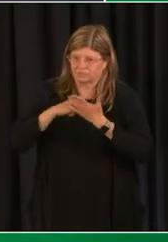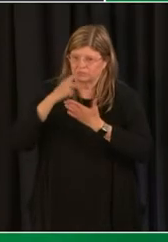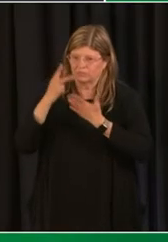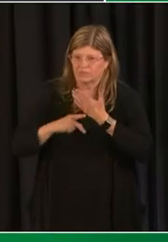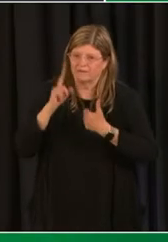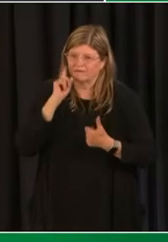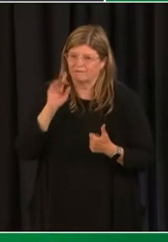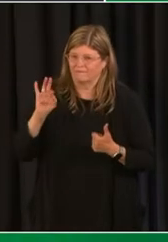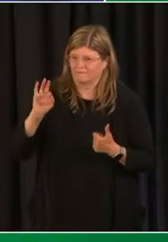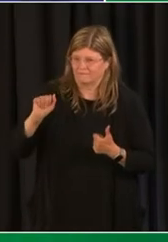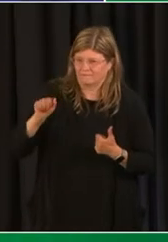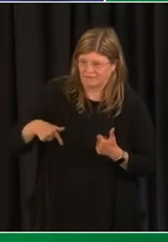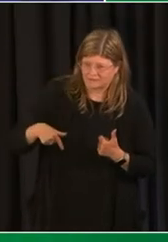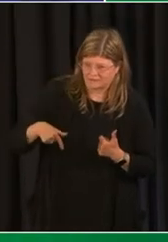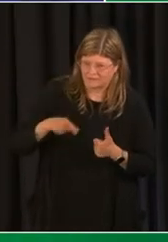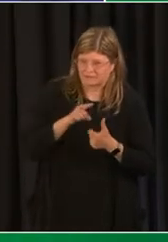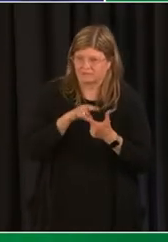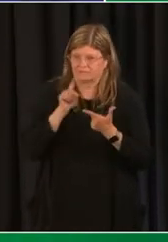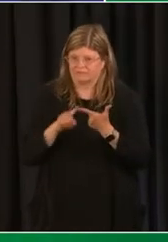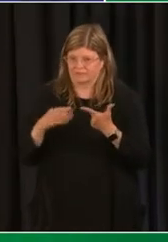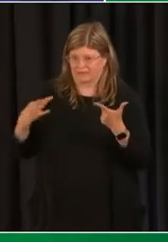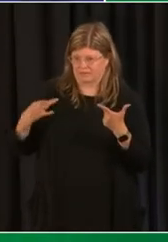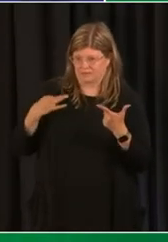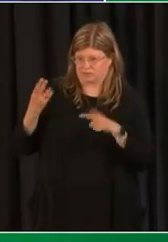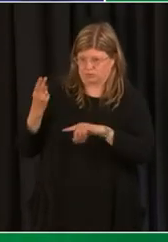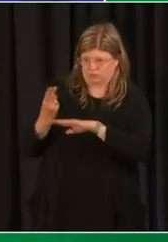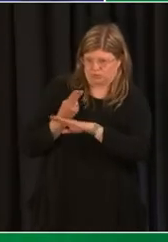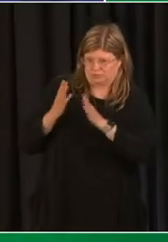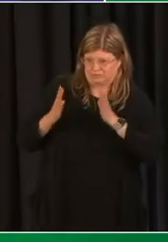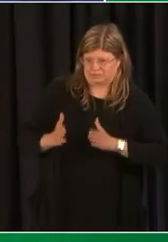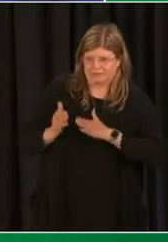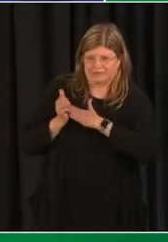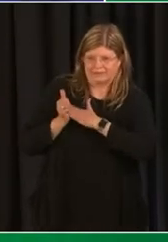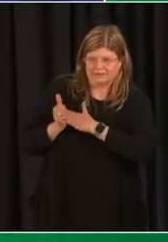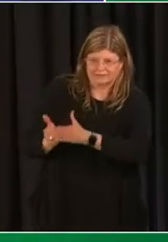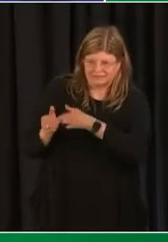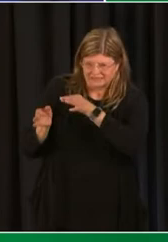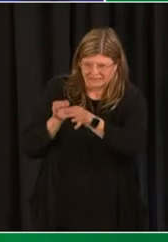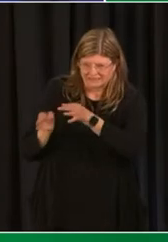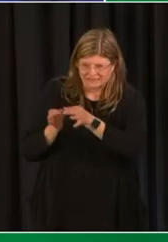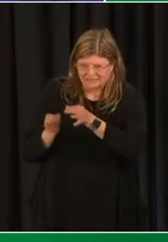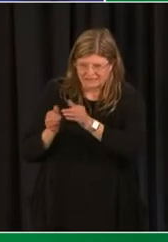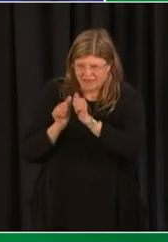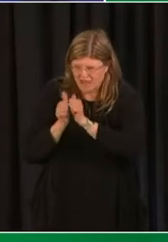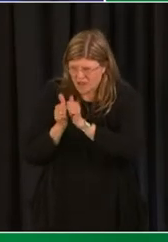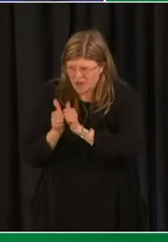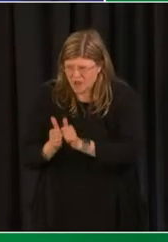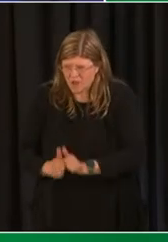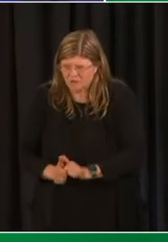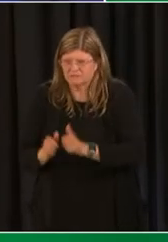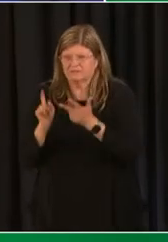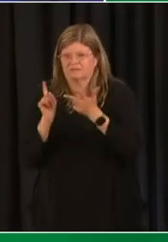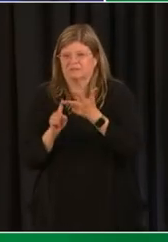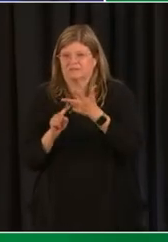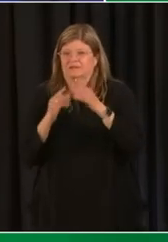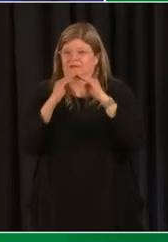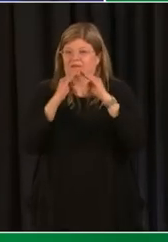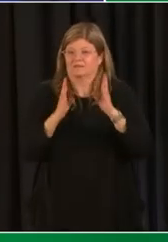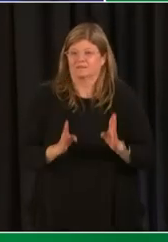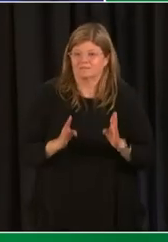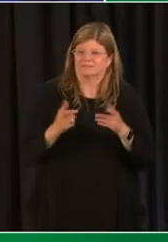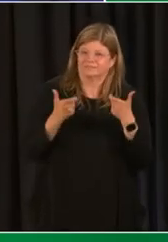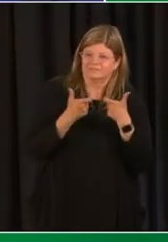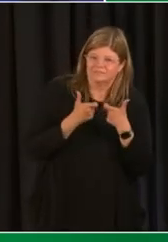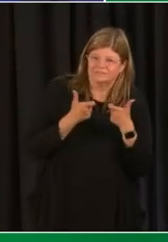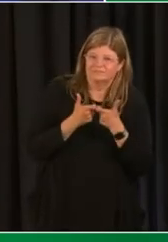FAQs. There's a application user guide, so to walk you through what each of the things mean. A housing and